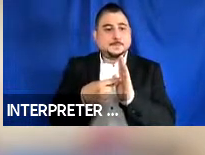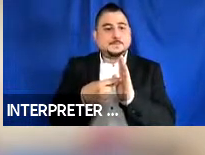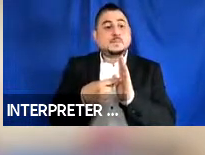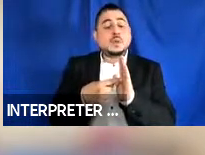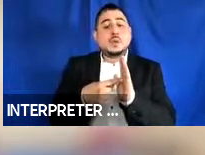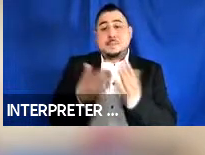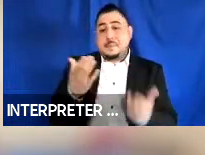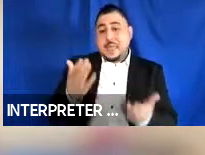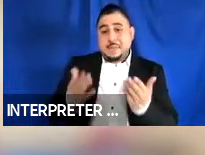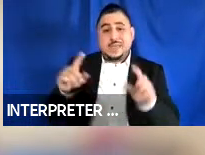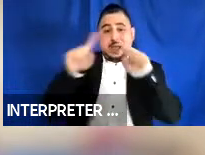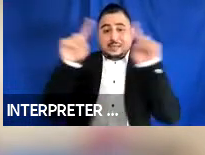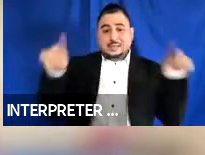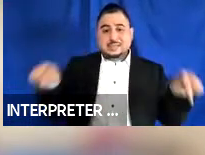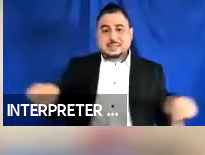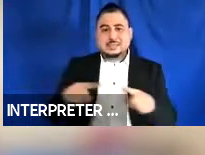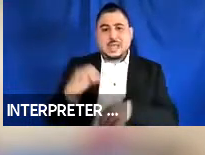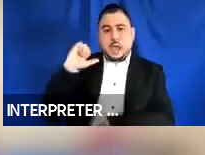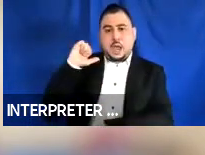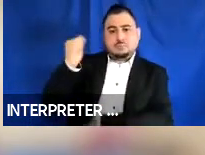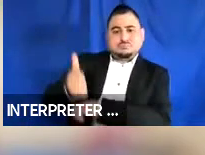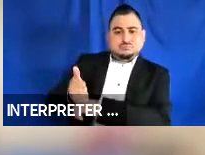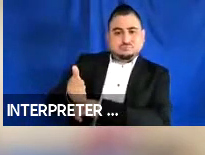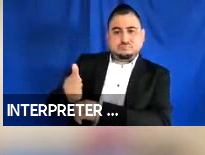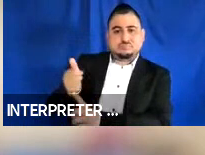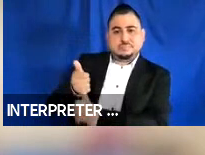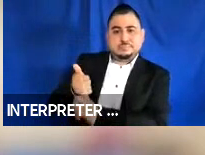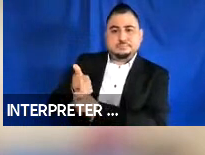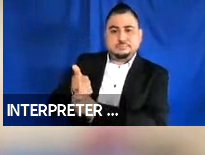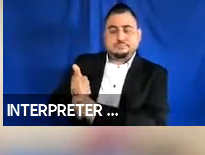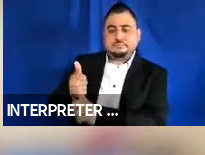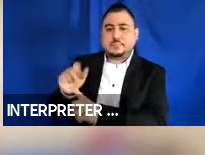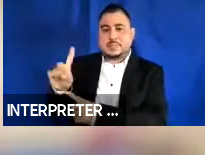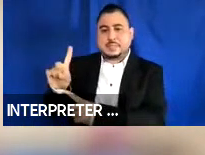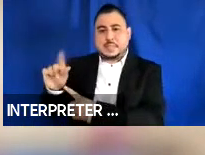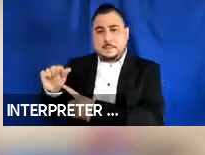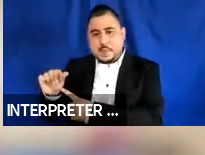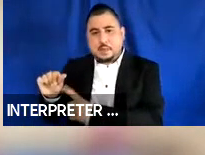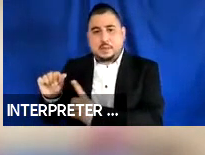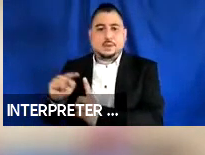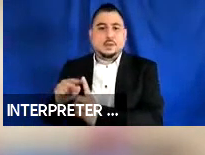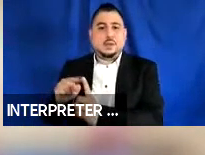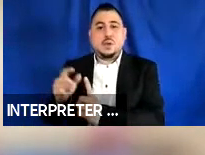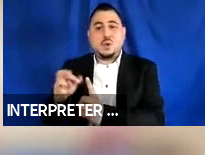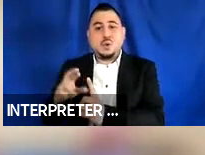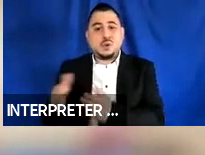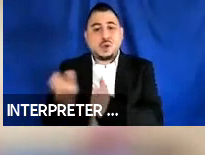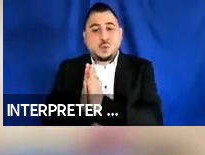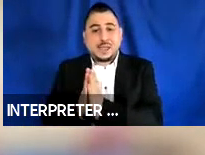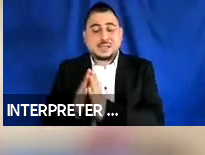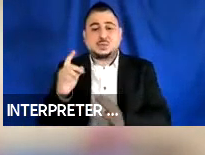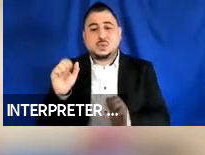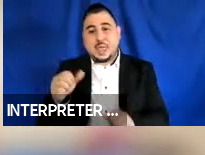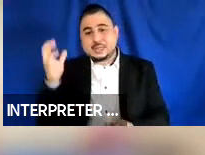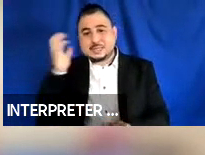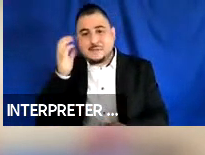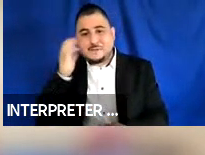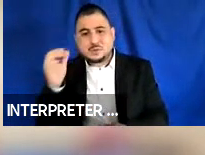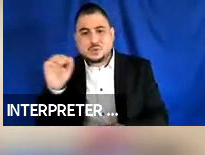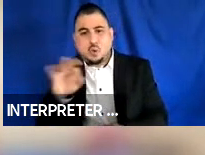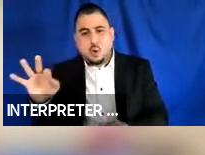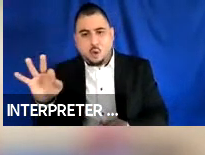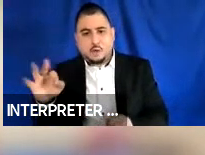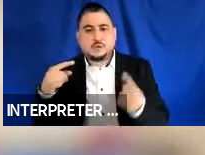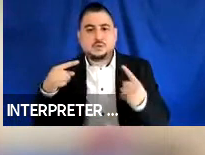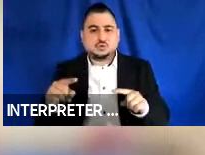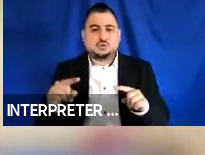Uber drivers know that this is a disability, that there can be requests to have cell phones turned off during rides